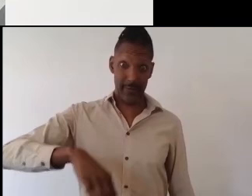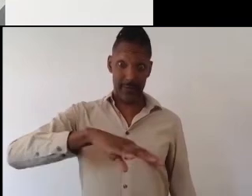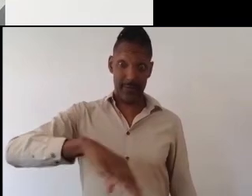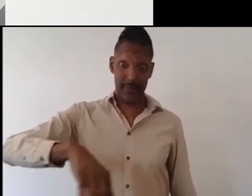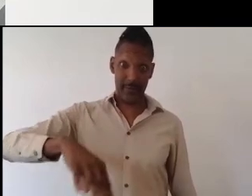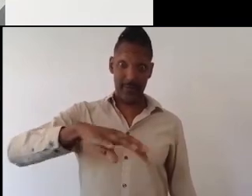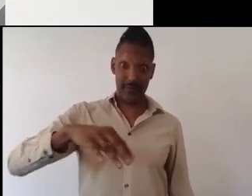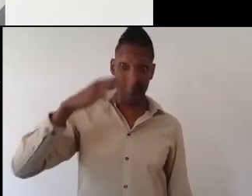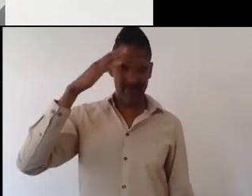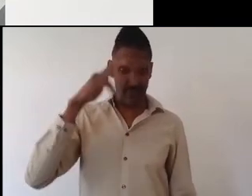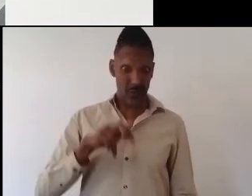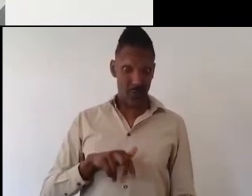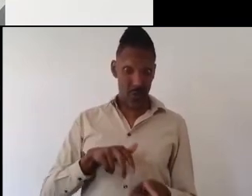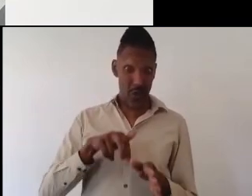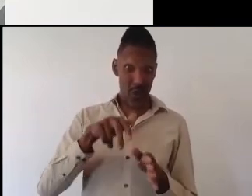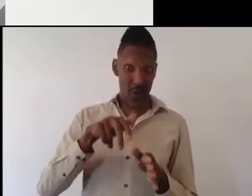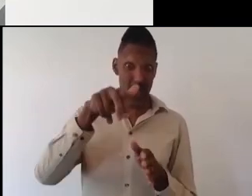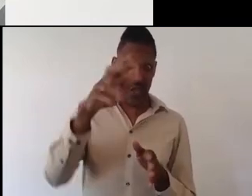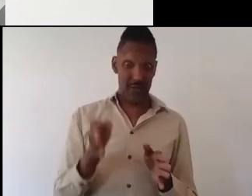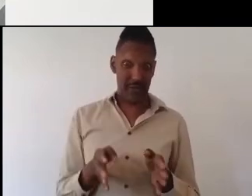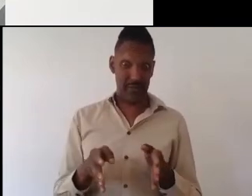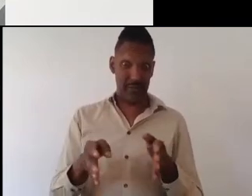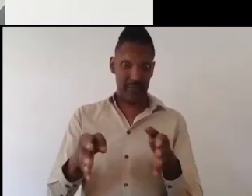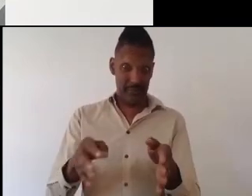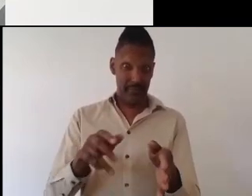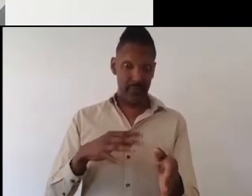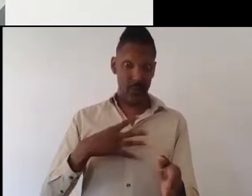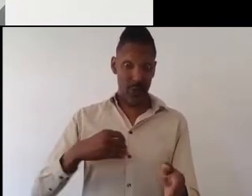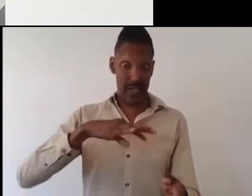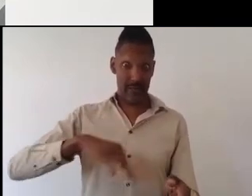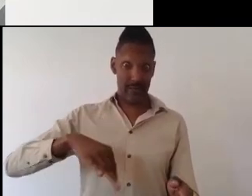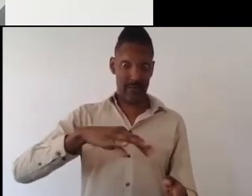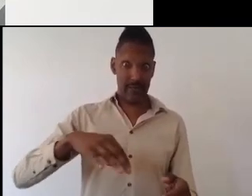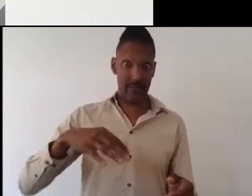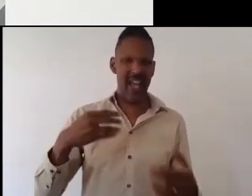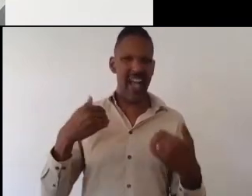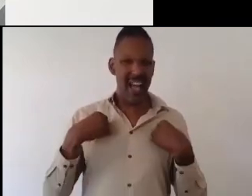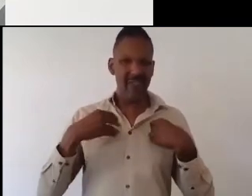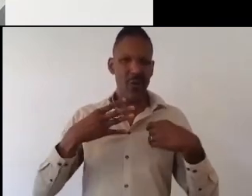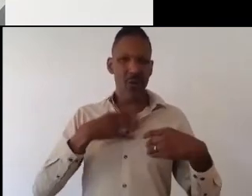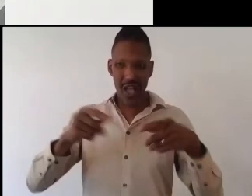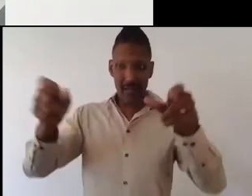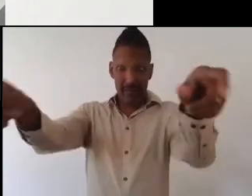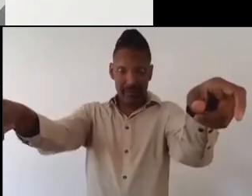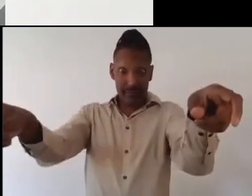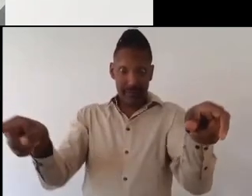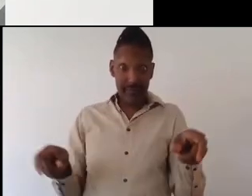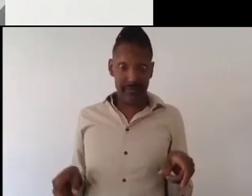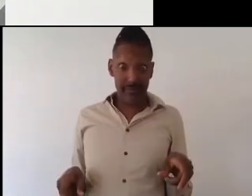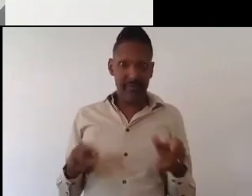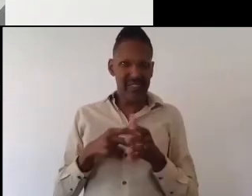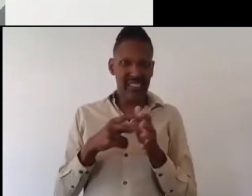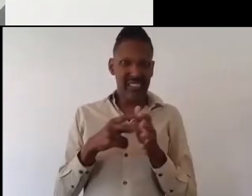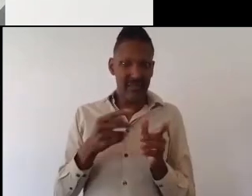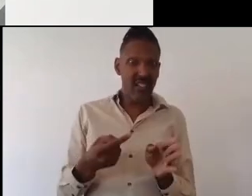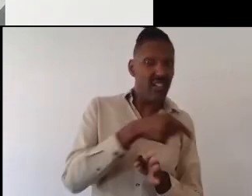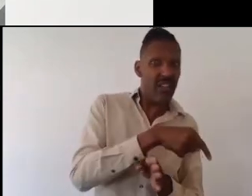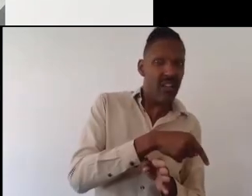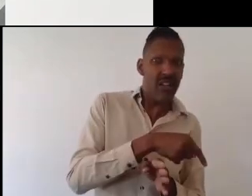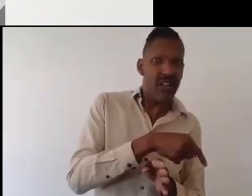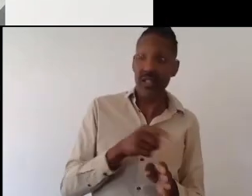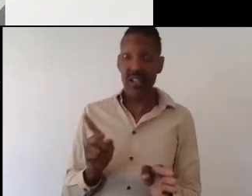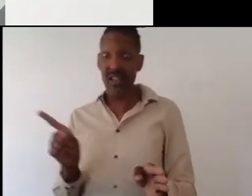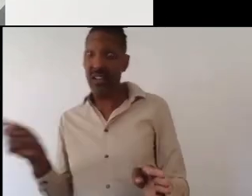crosswalk, if you look at it, has a typical pattern to it. This particular pattern shows the borders of the crosswalk, so where do you have to